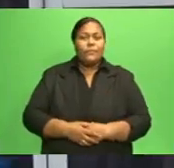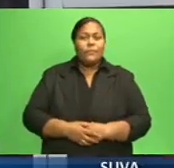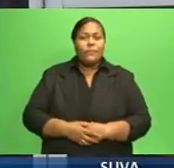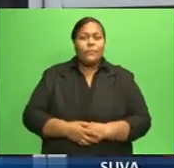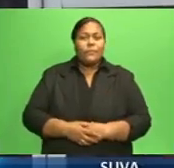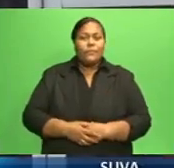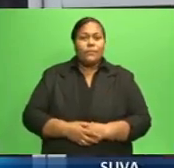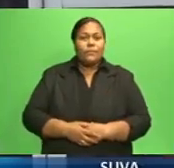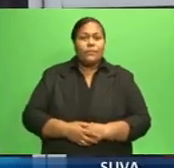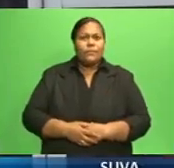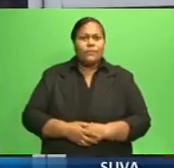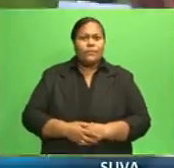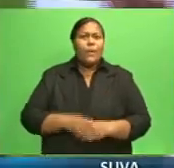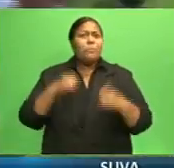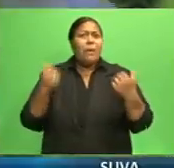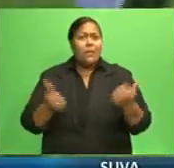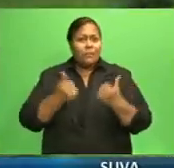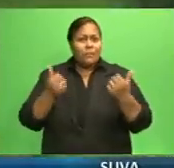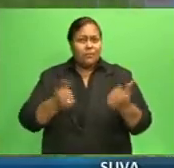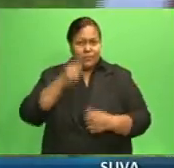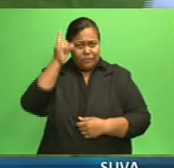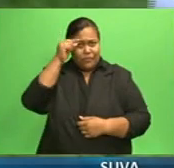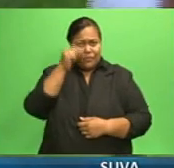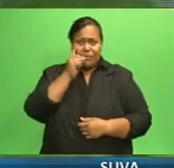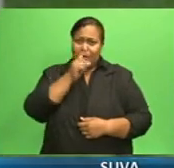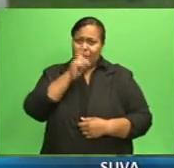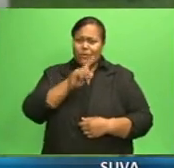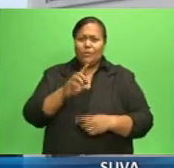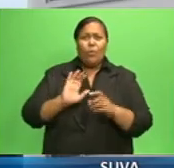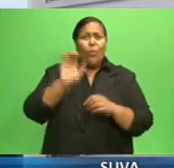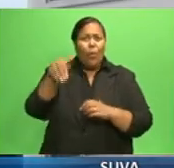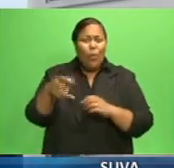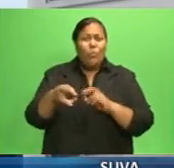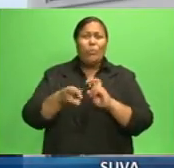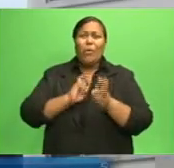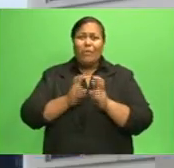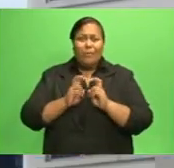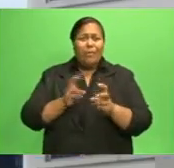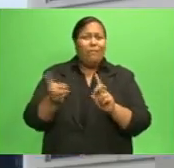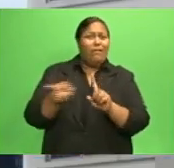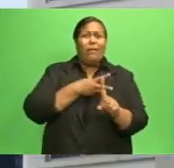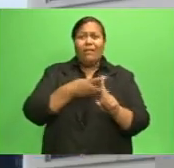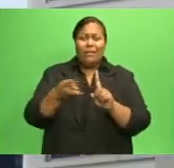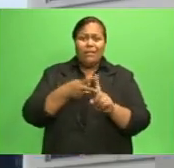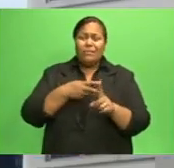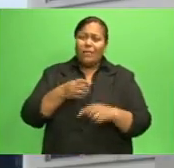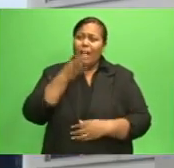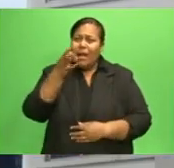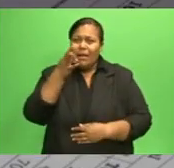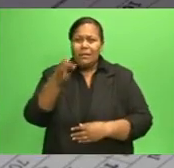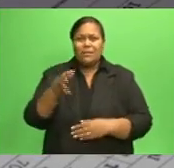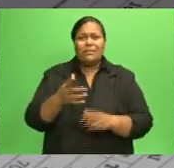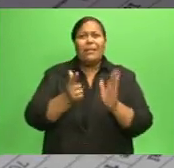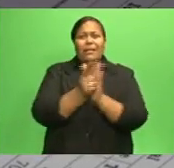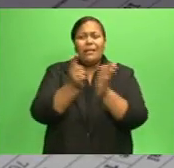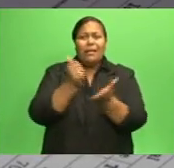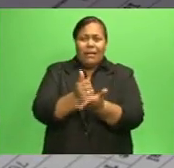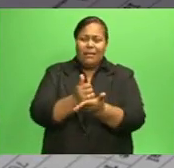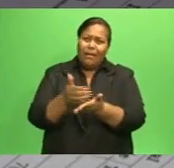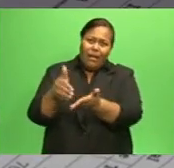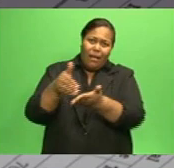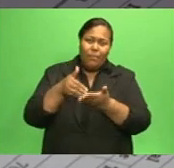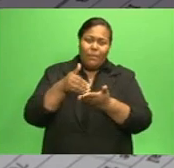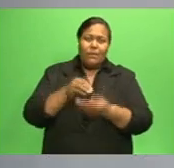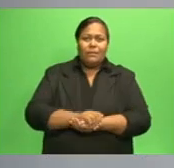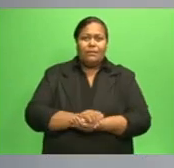A large number of Fijians with domestic violence problems have reached out for legal aid assistance during this difficult time. That's actually